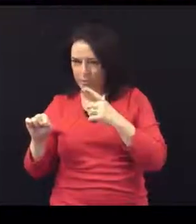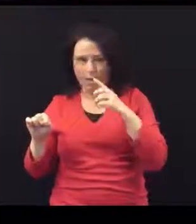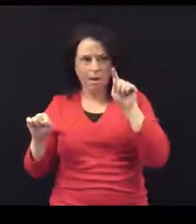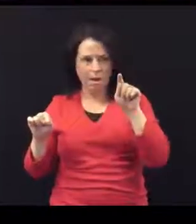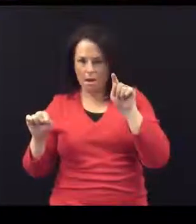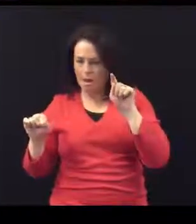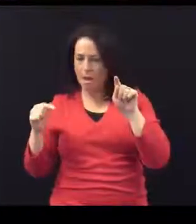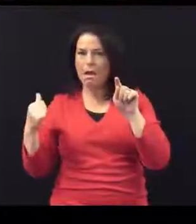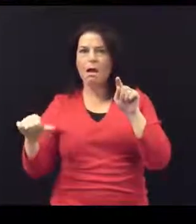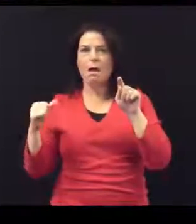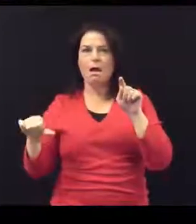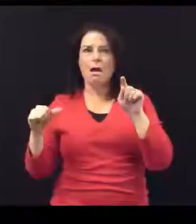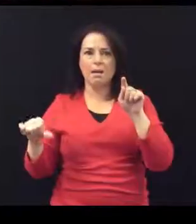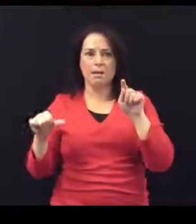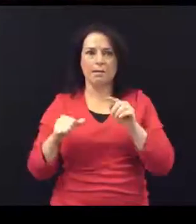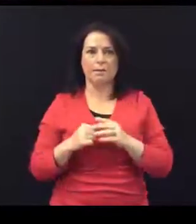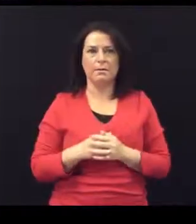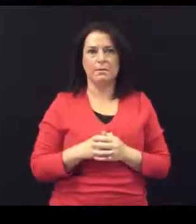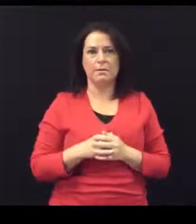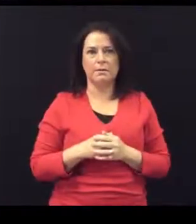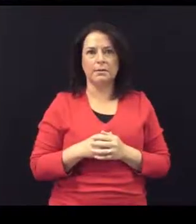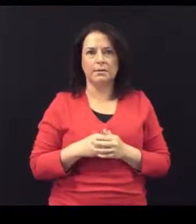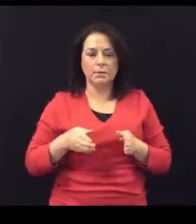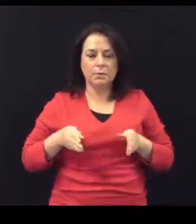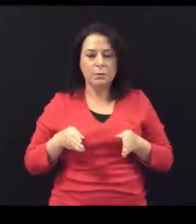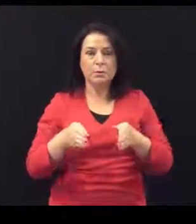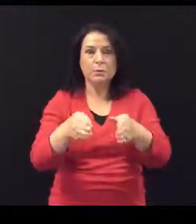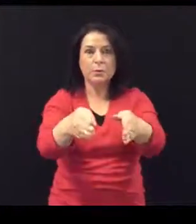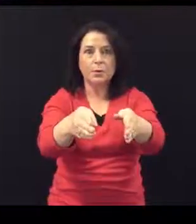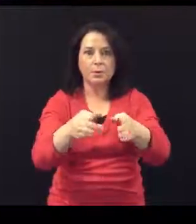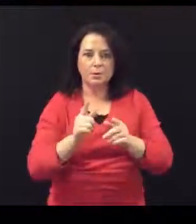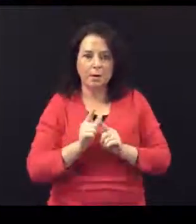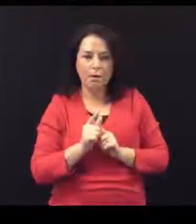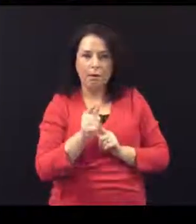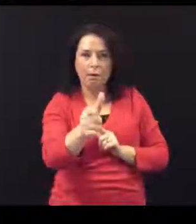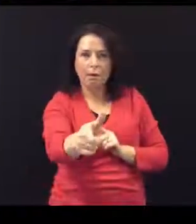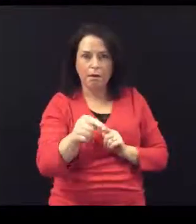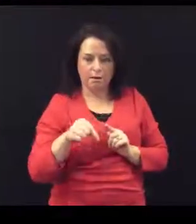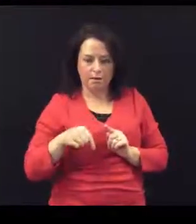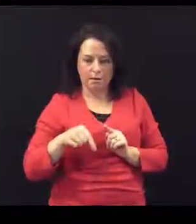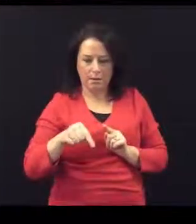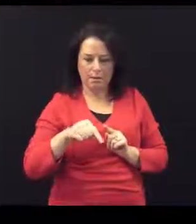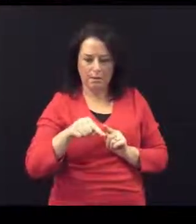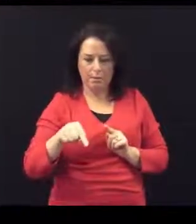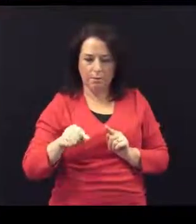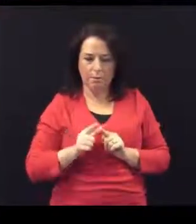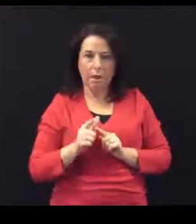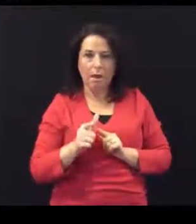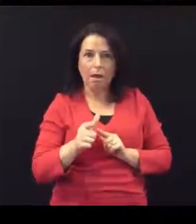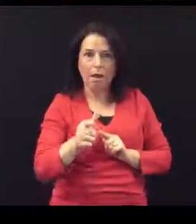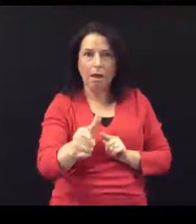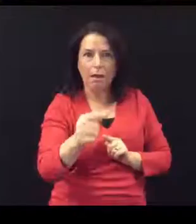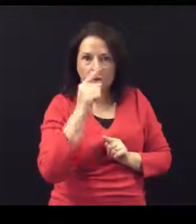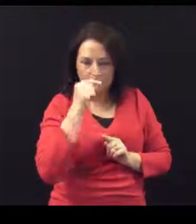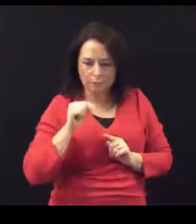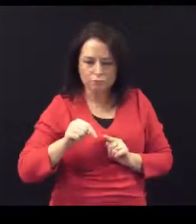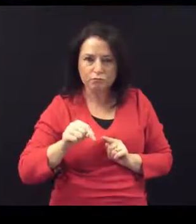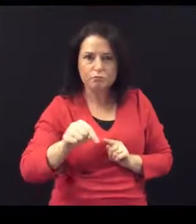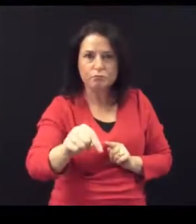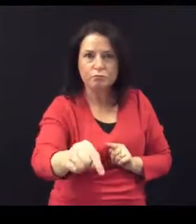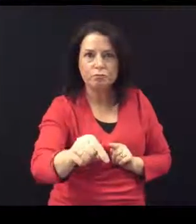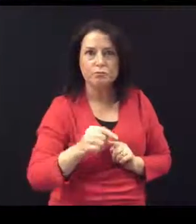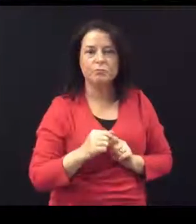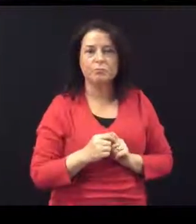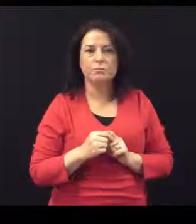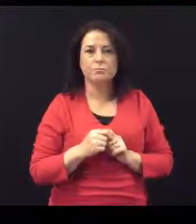the bottom right corner. You can move along streets by tapping on the arrows in the direction you would like to move. When you've finished looking at